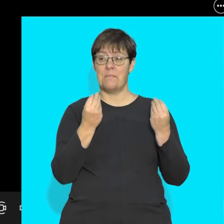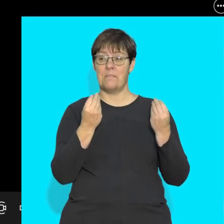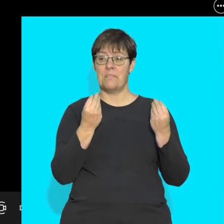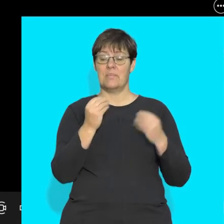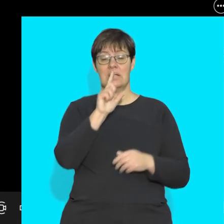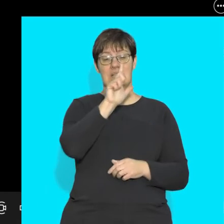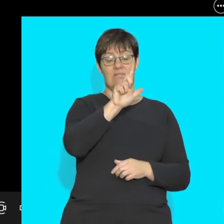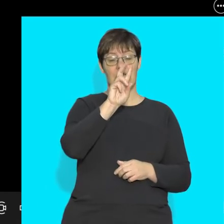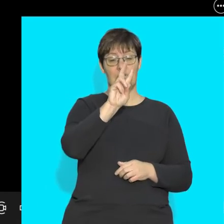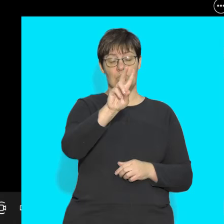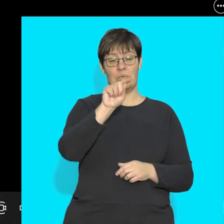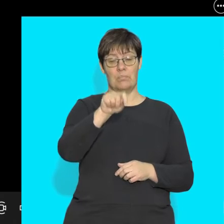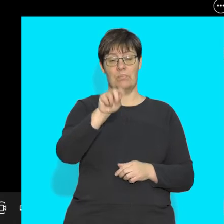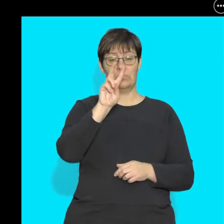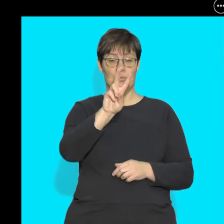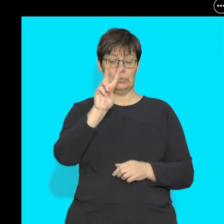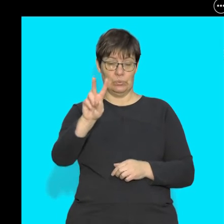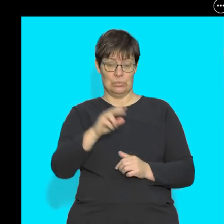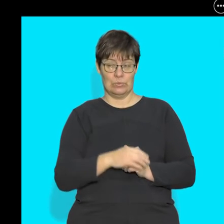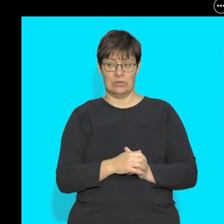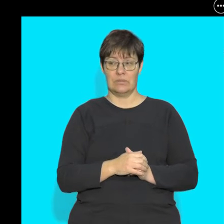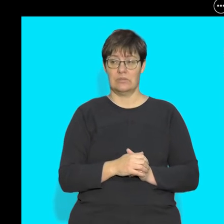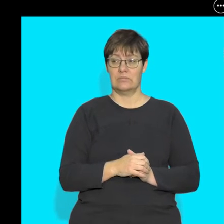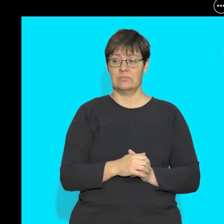and we get 72,22.